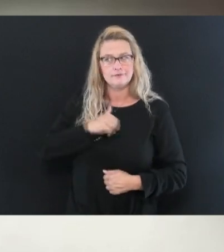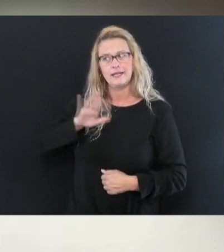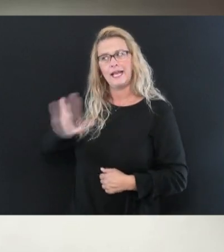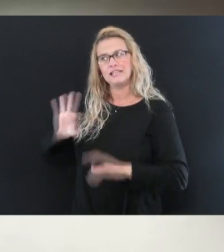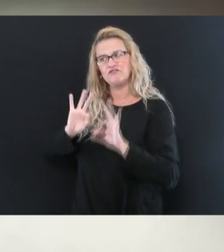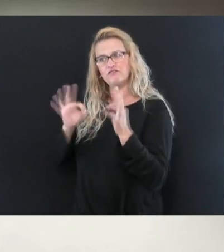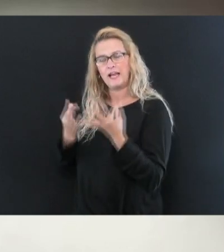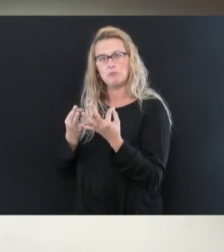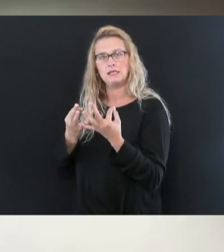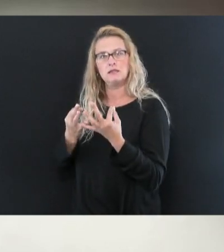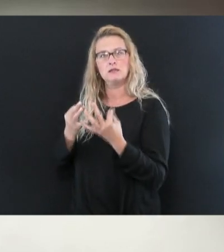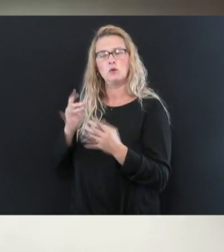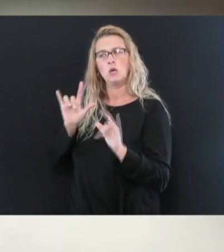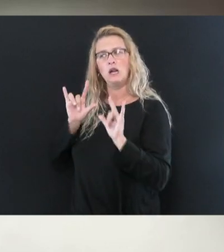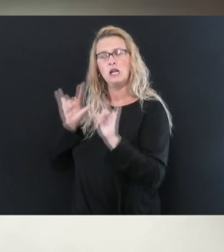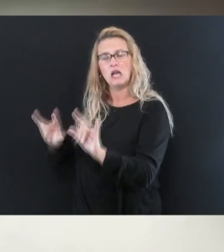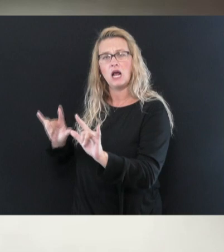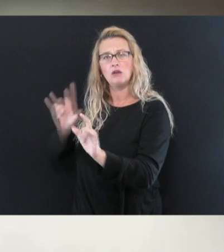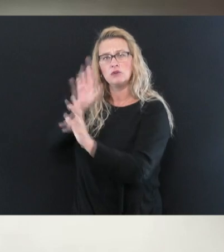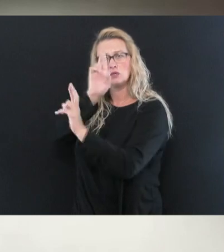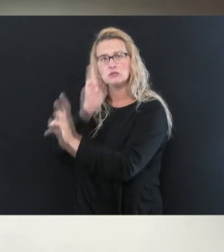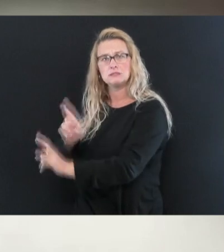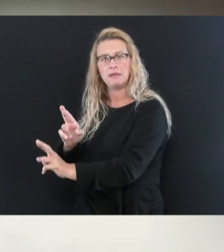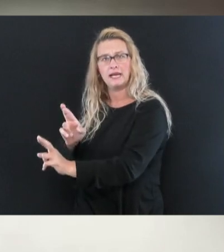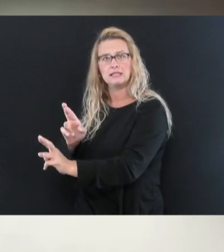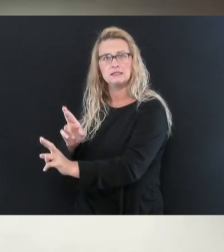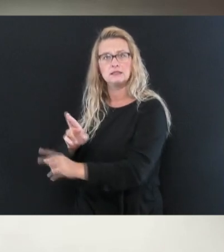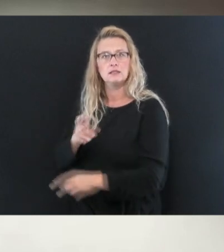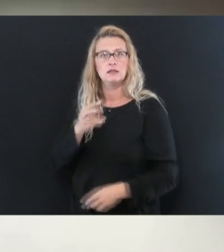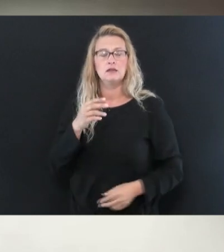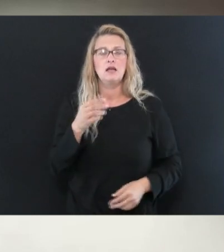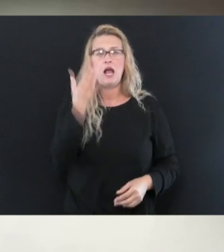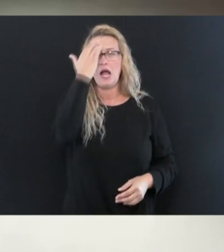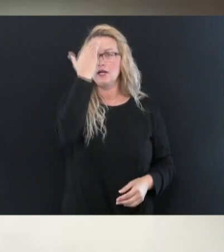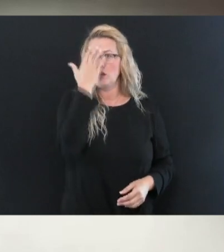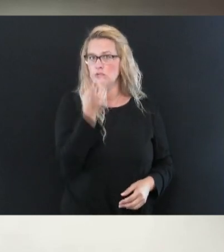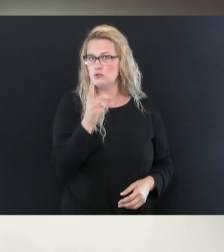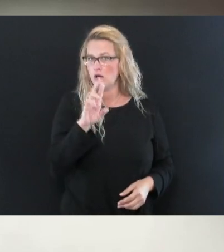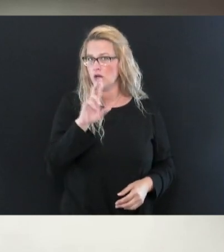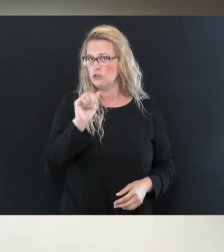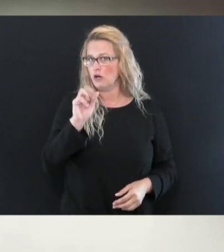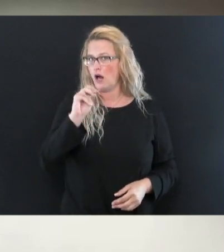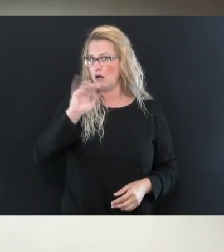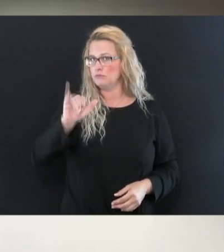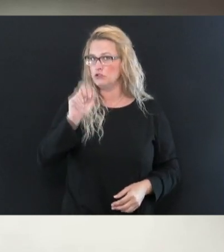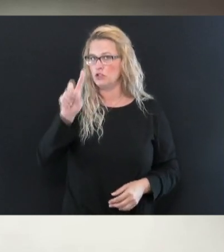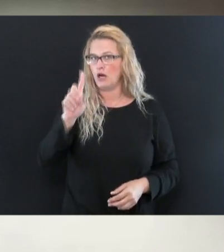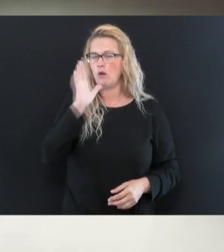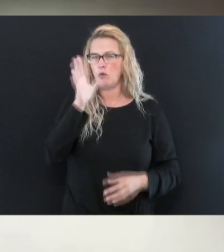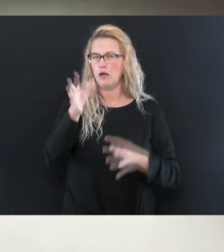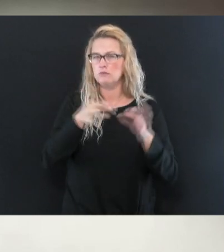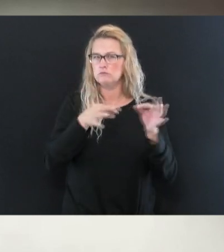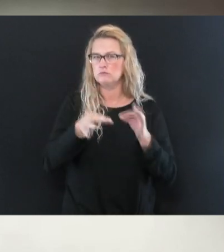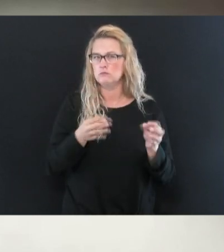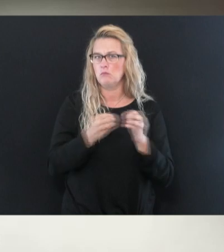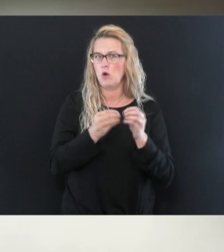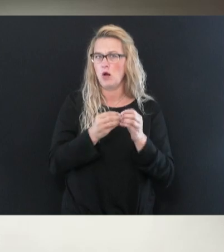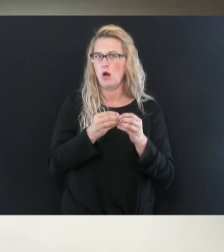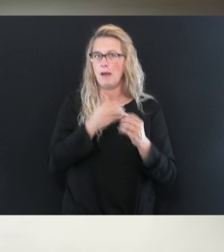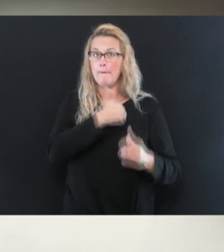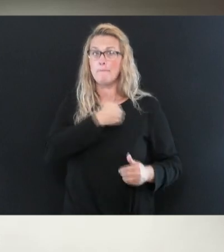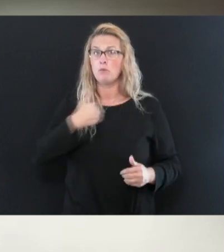and respect. But also, Dr. Amjad later is going to talk about breast cancer awareness. And the